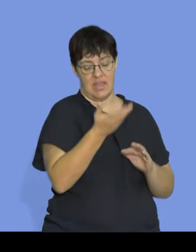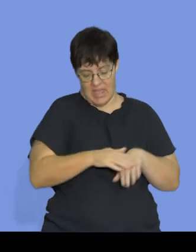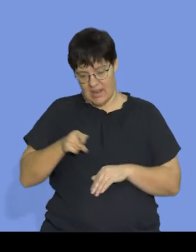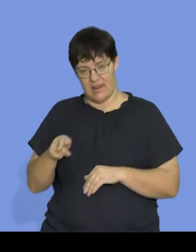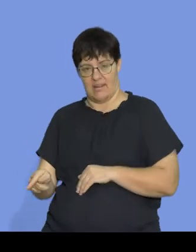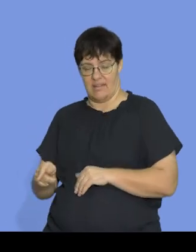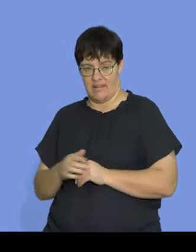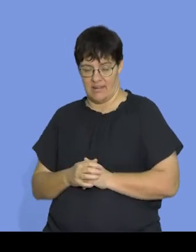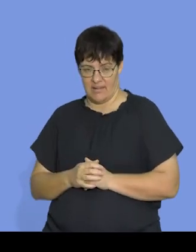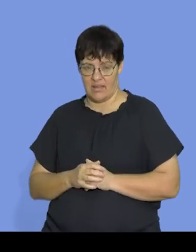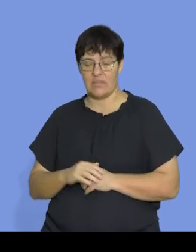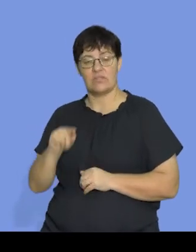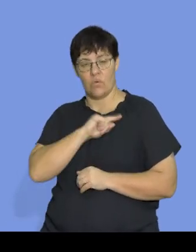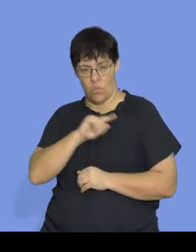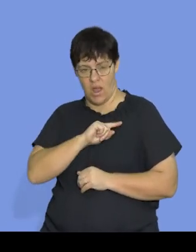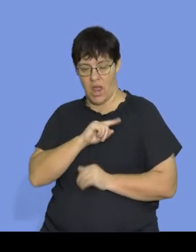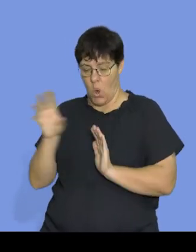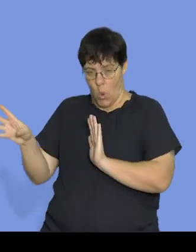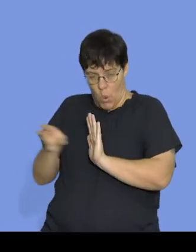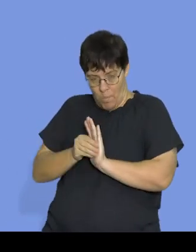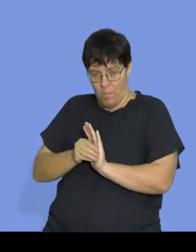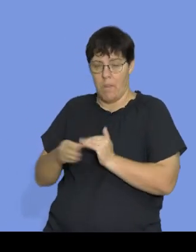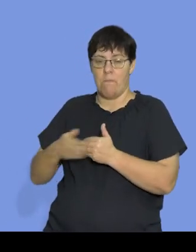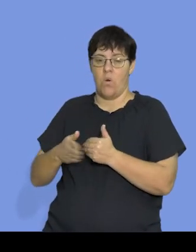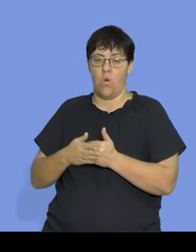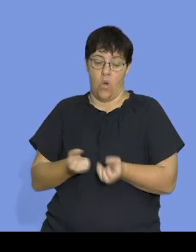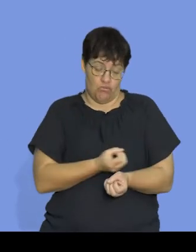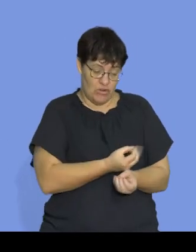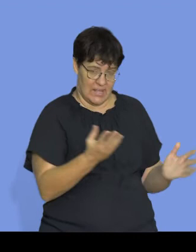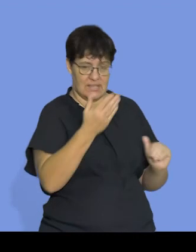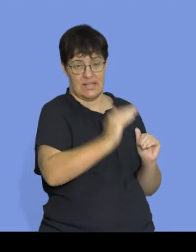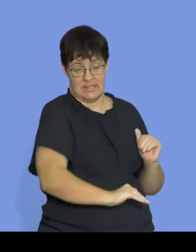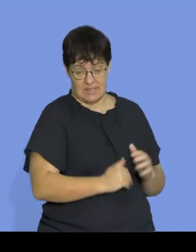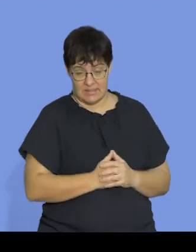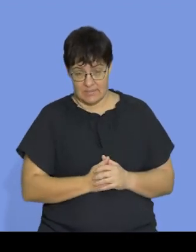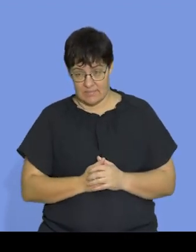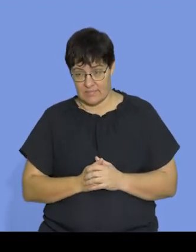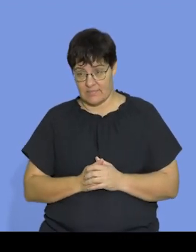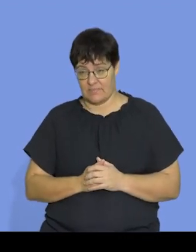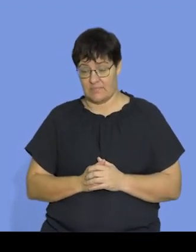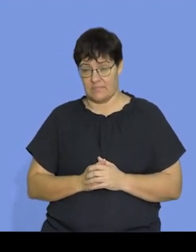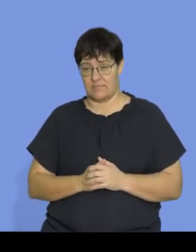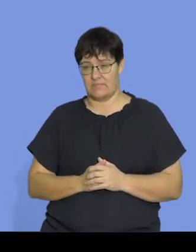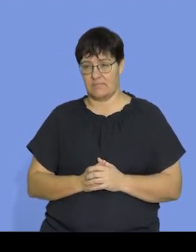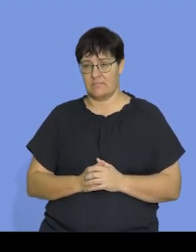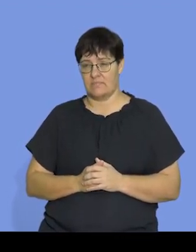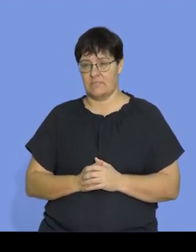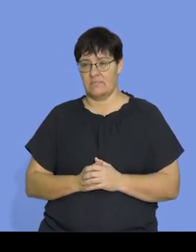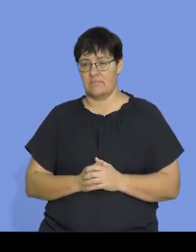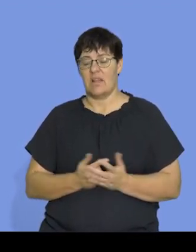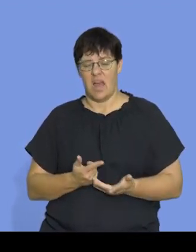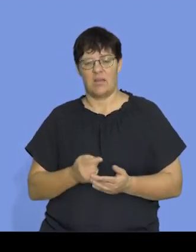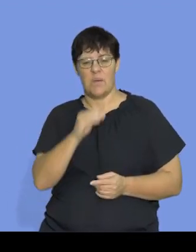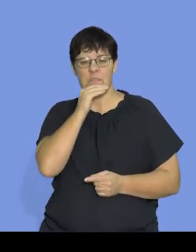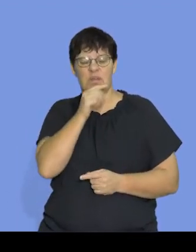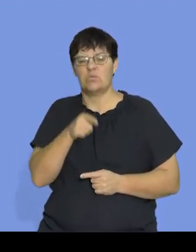saying more was absorbed than released. Right, so in an endothermic reaction, in a nutshell, at the start